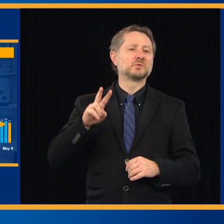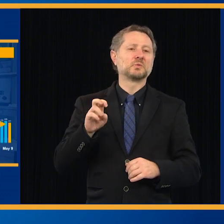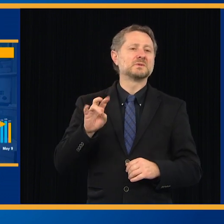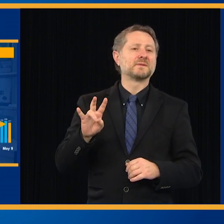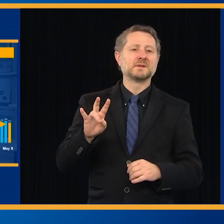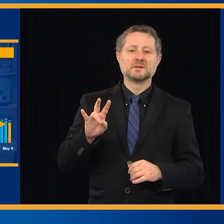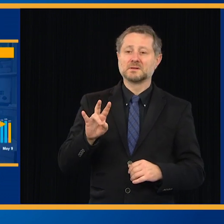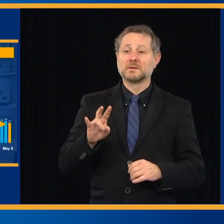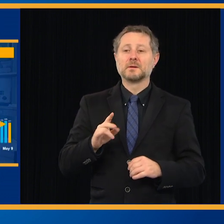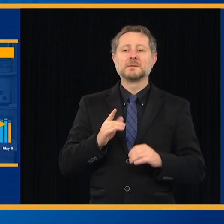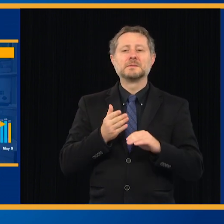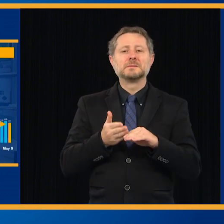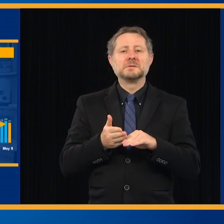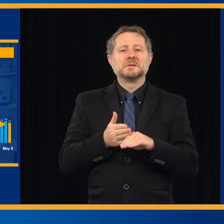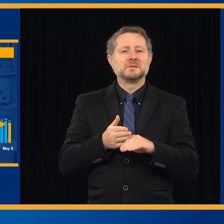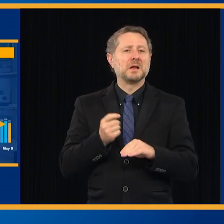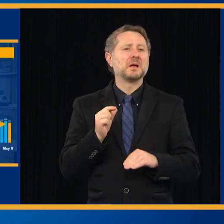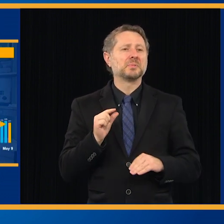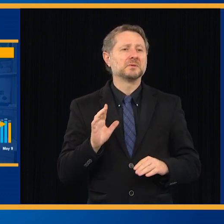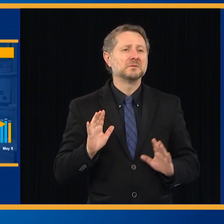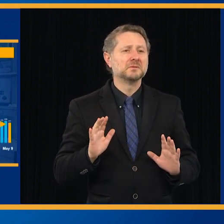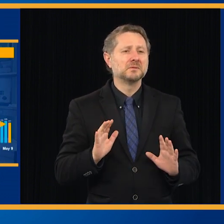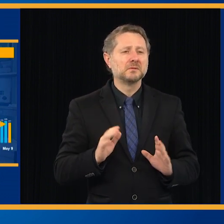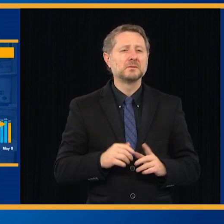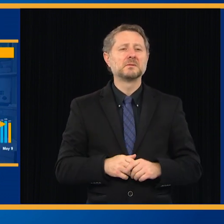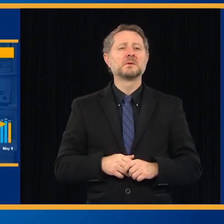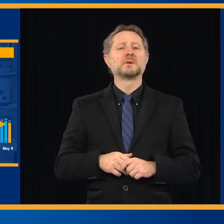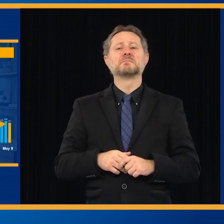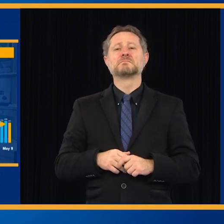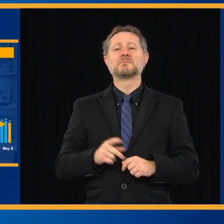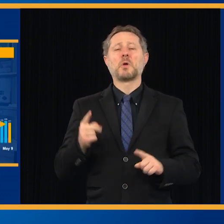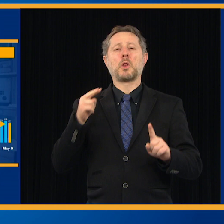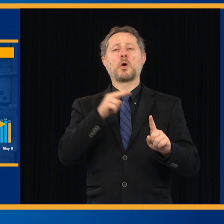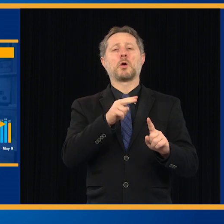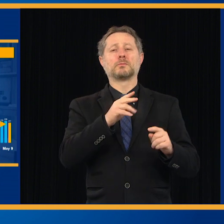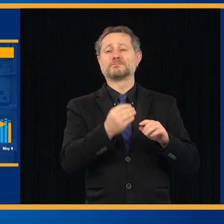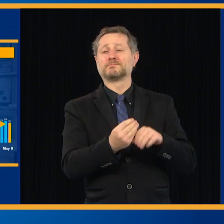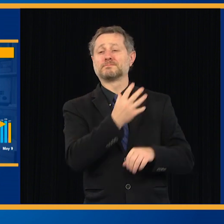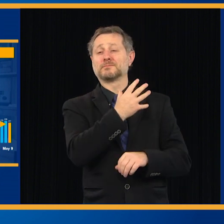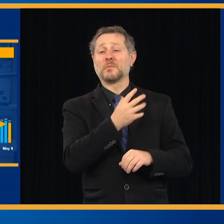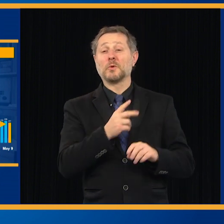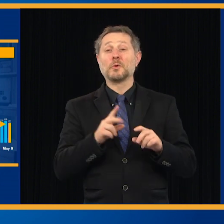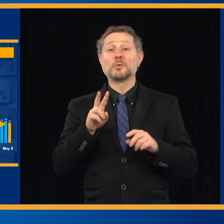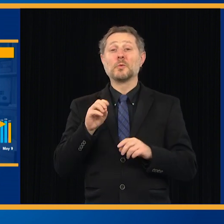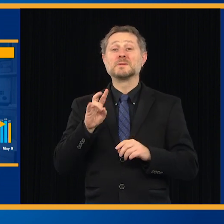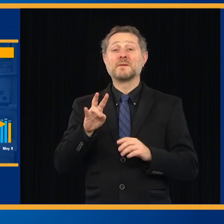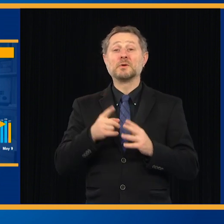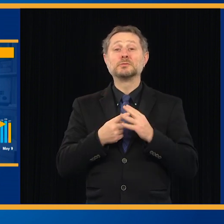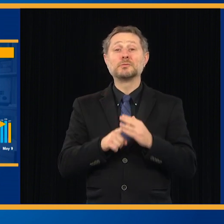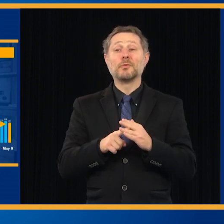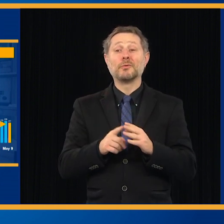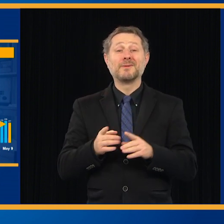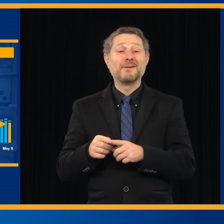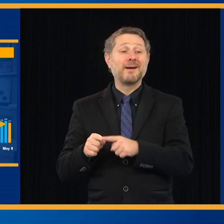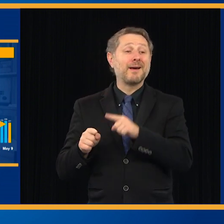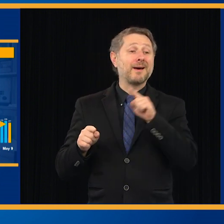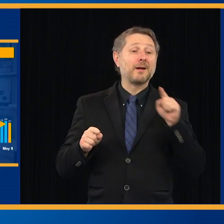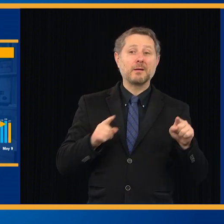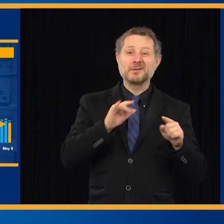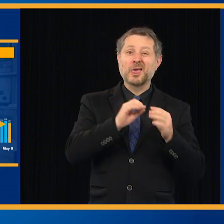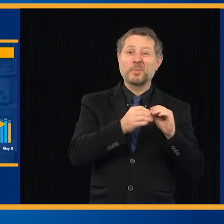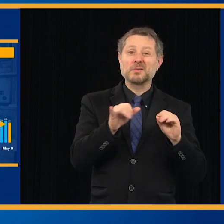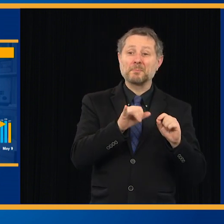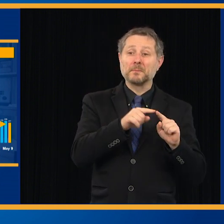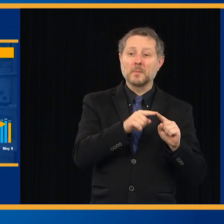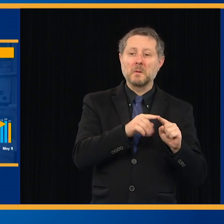better. The number of deaths, 207, takes us back to almost where we started, about a